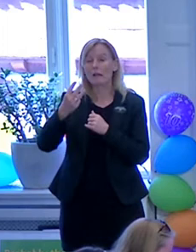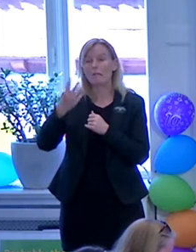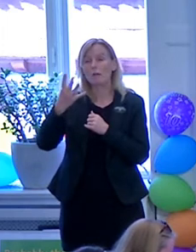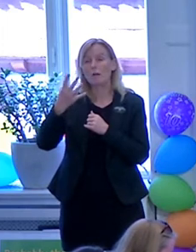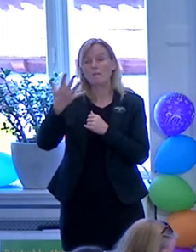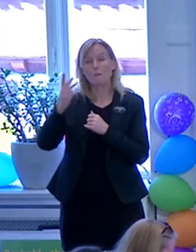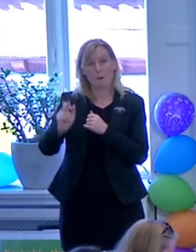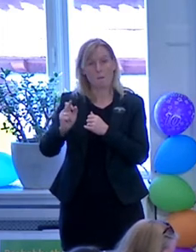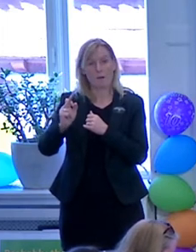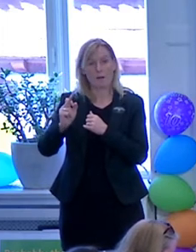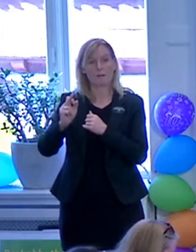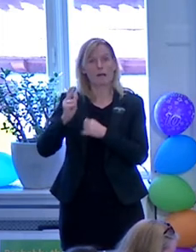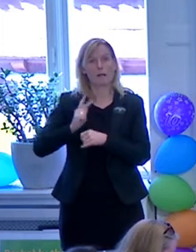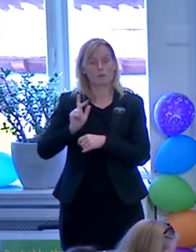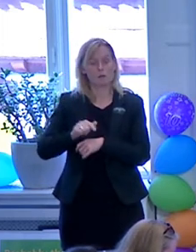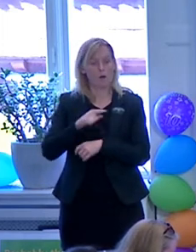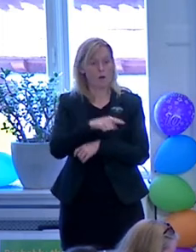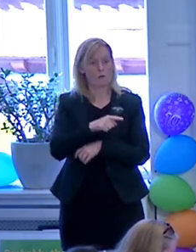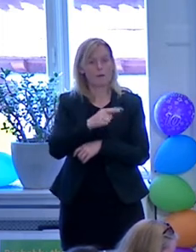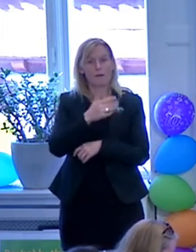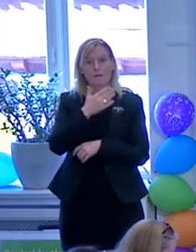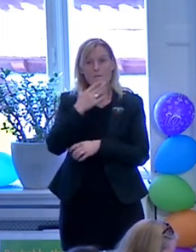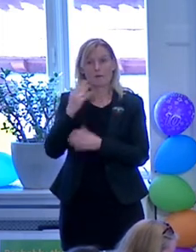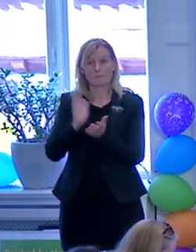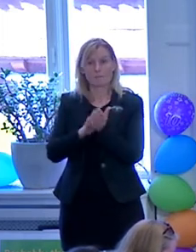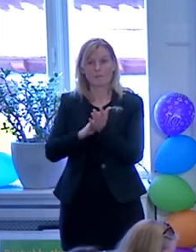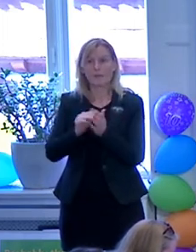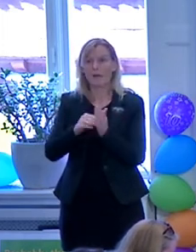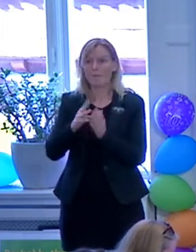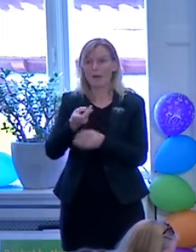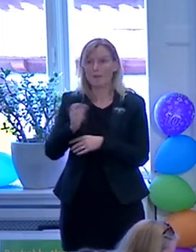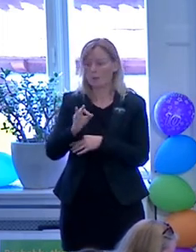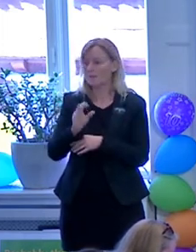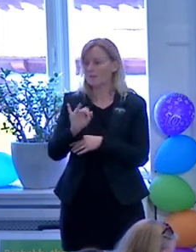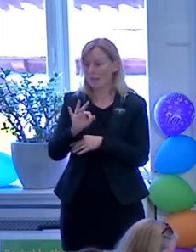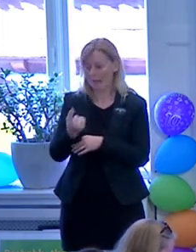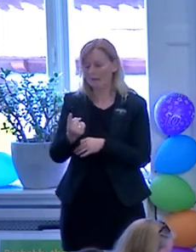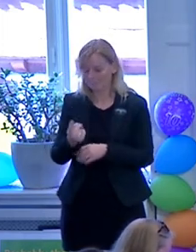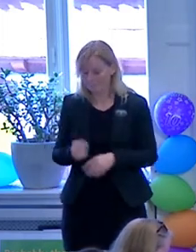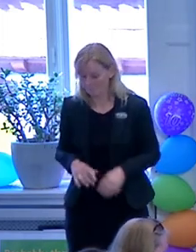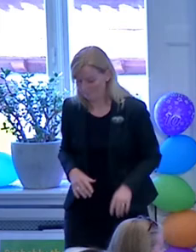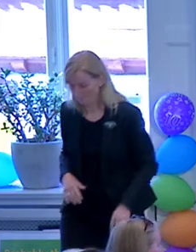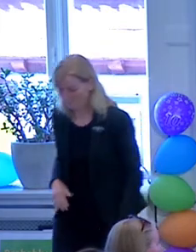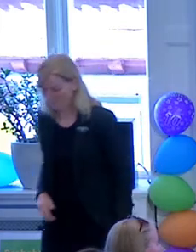3 to 4 or 5 years. Please give a warm hand to Mr. Matthew Swindells.